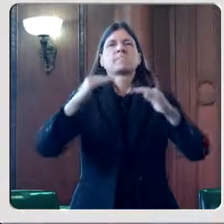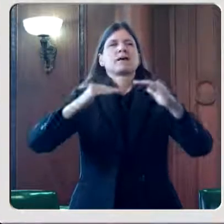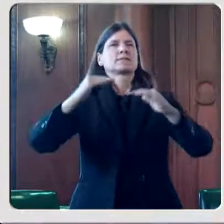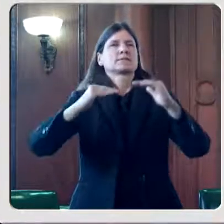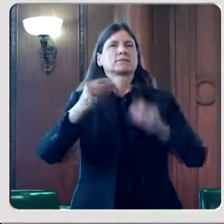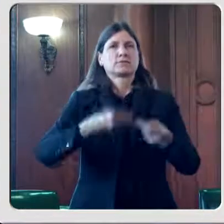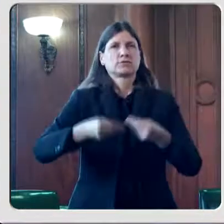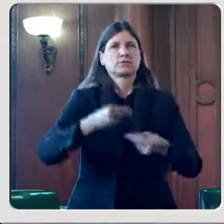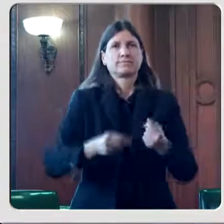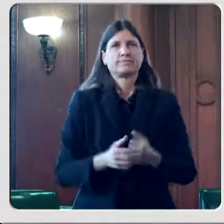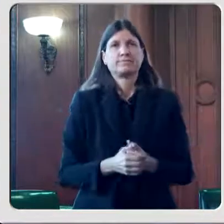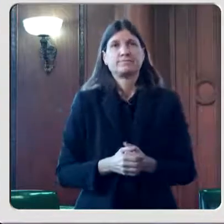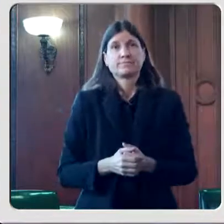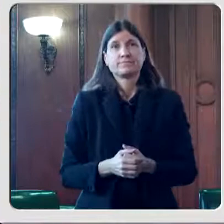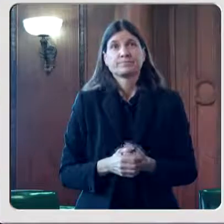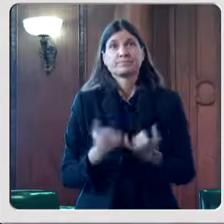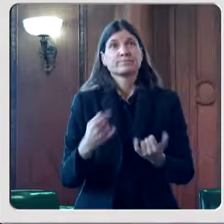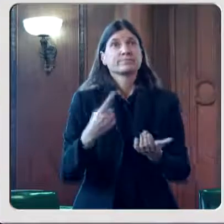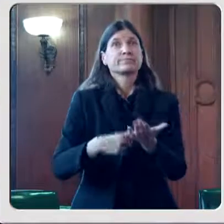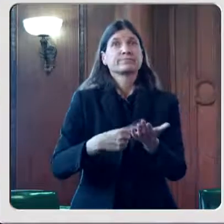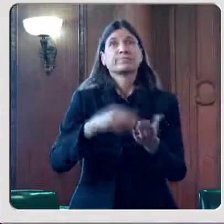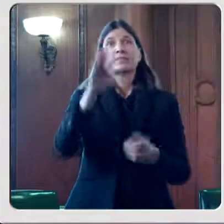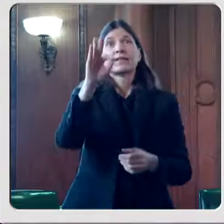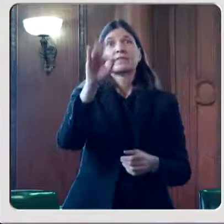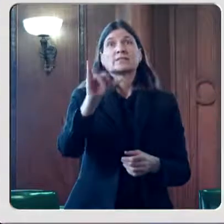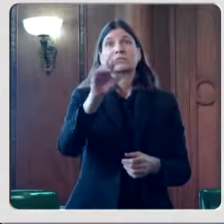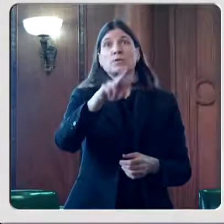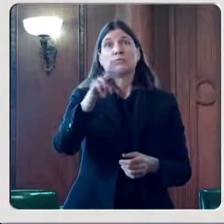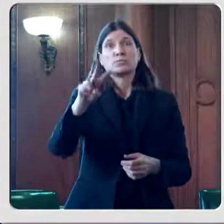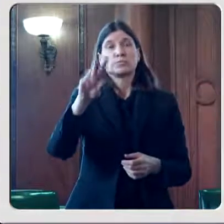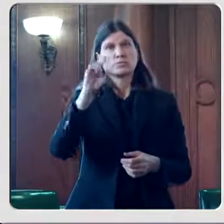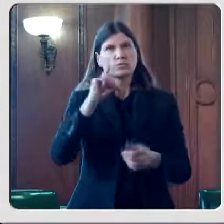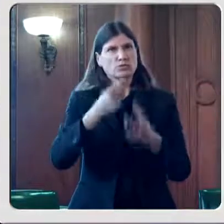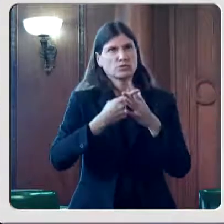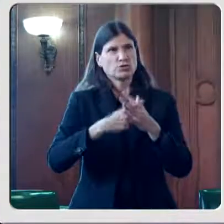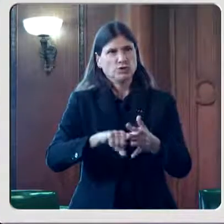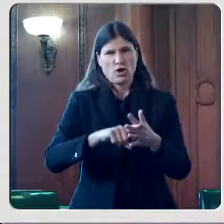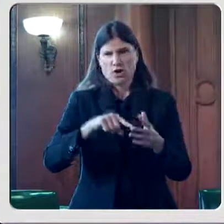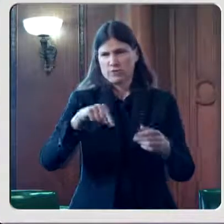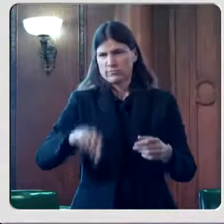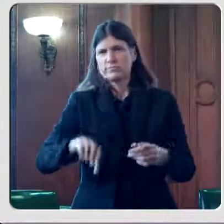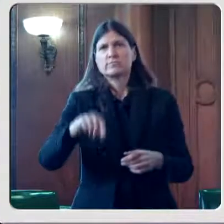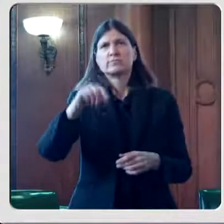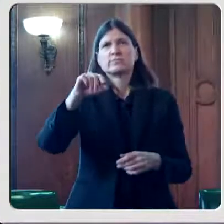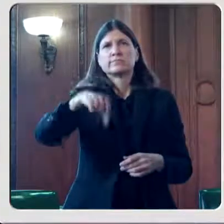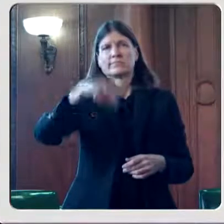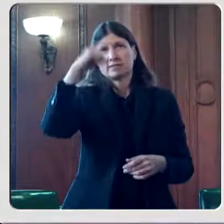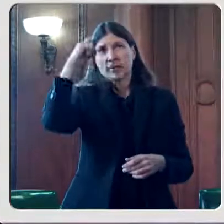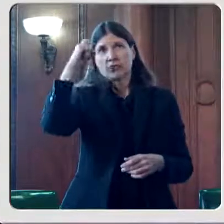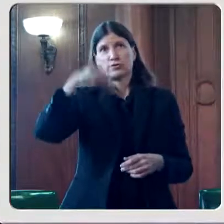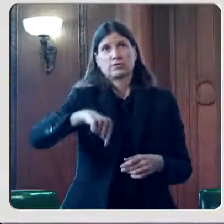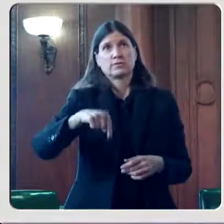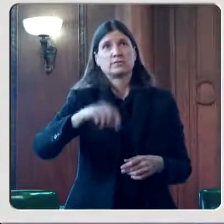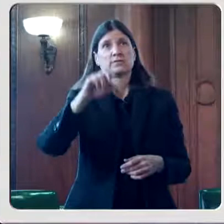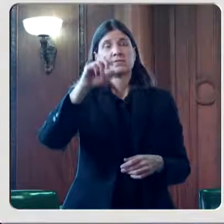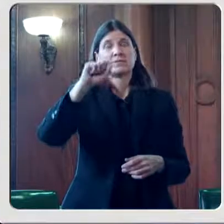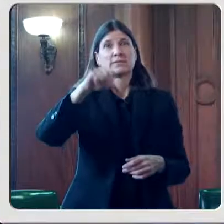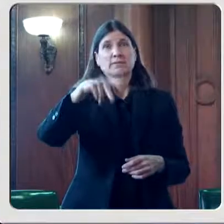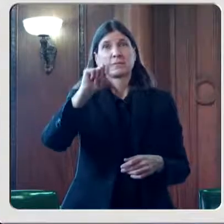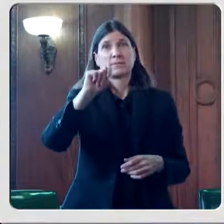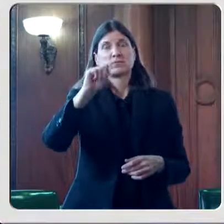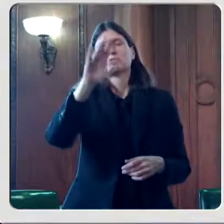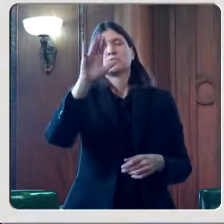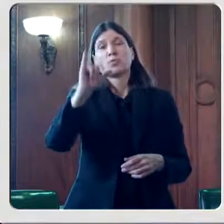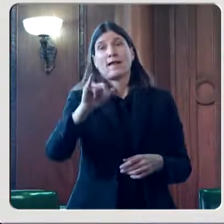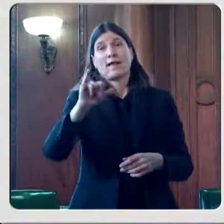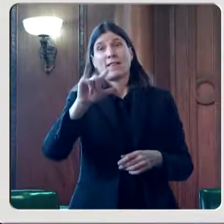budget sessions this week will start as we prepare our budget for FY22. Facilities